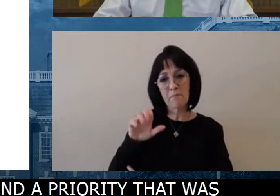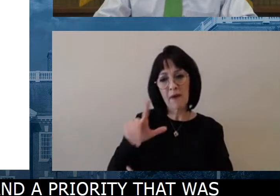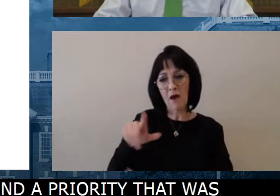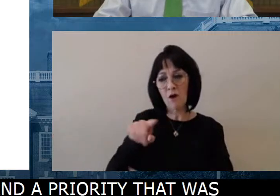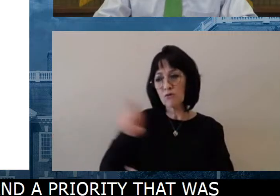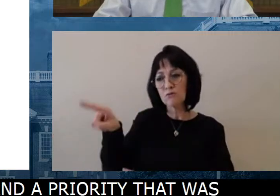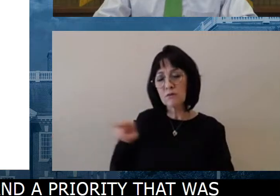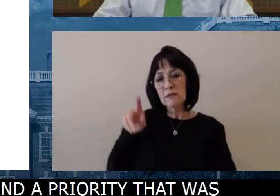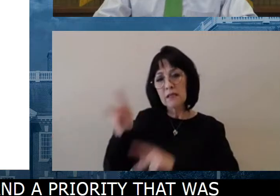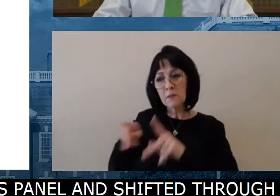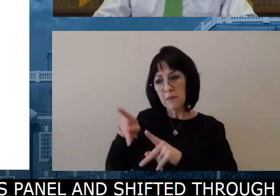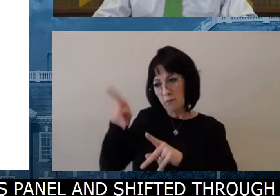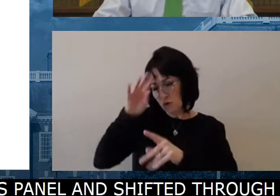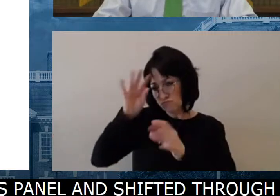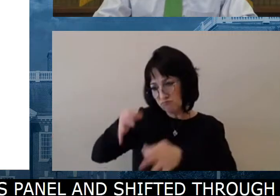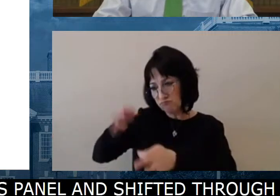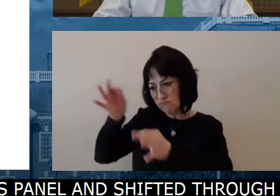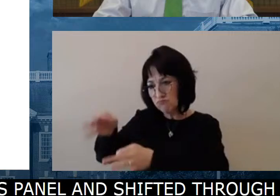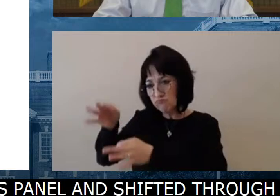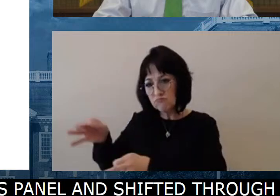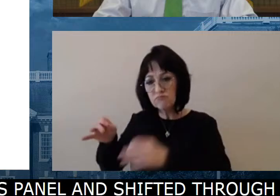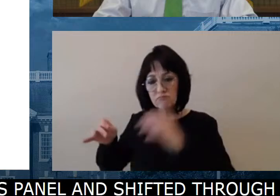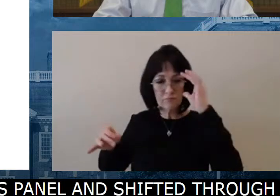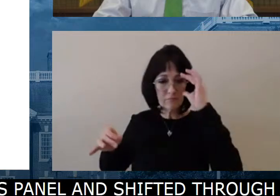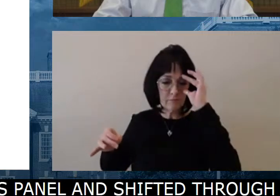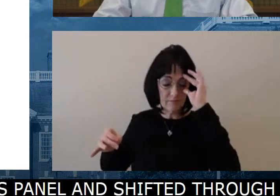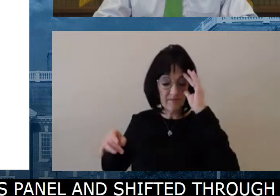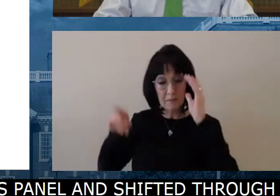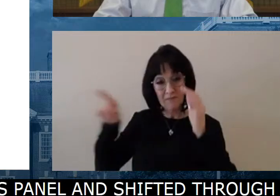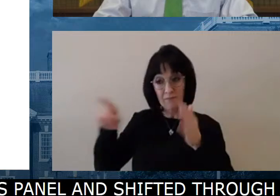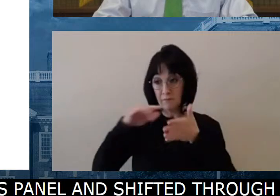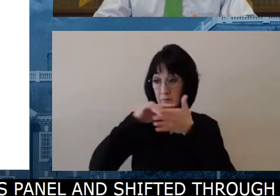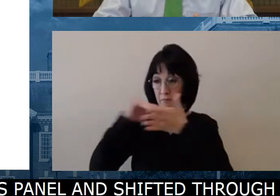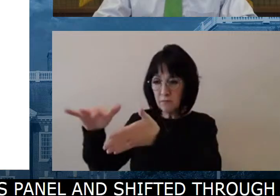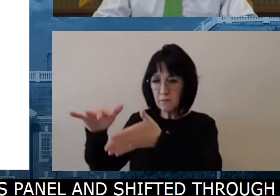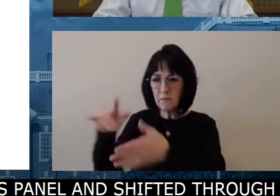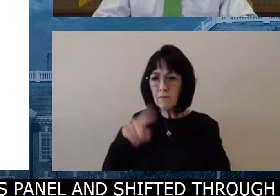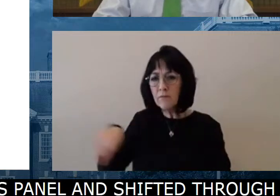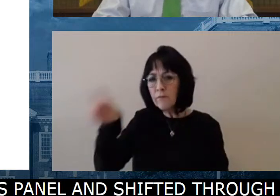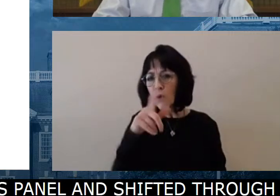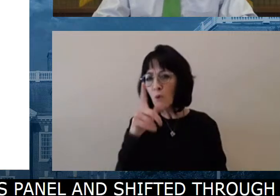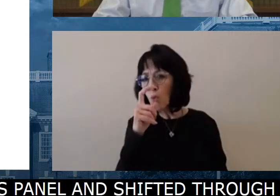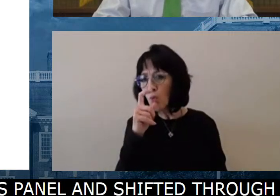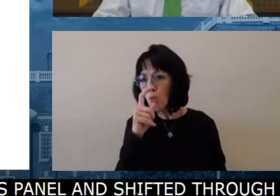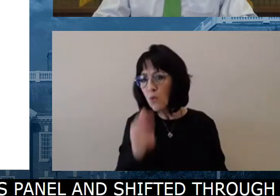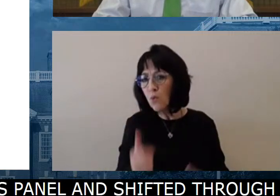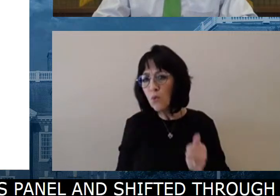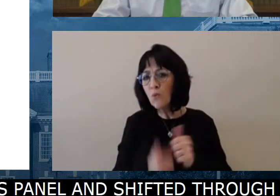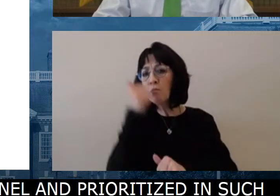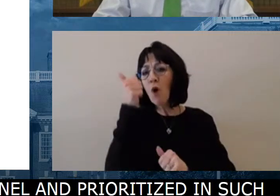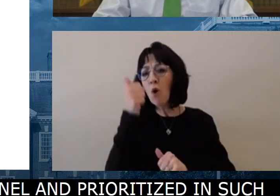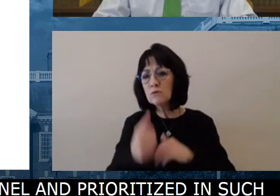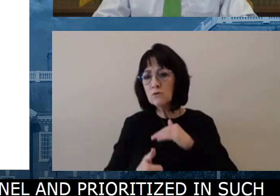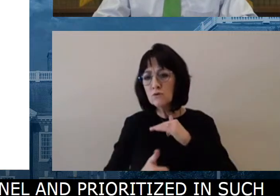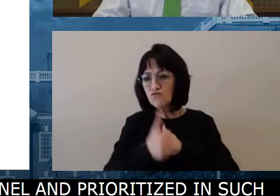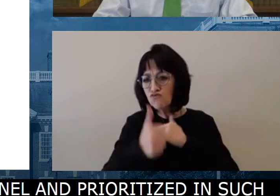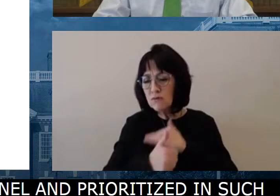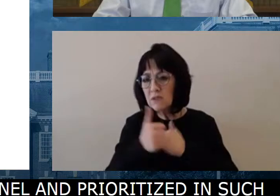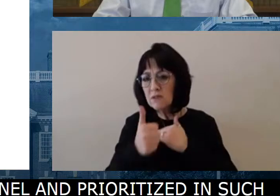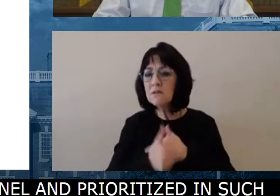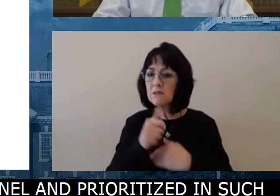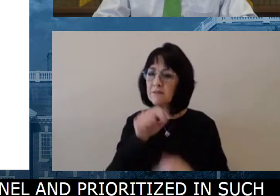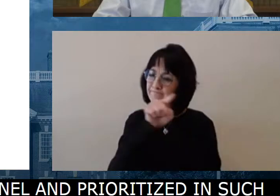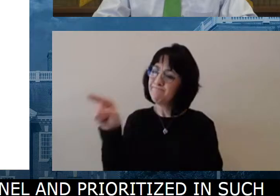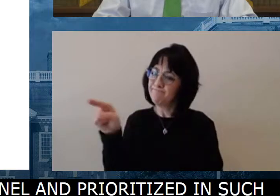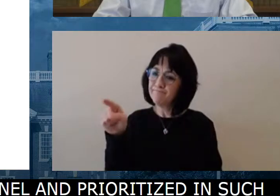such a way that identifies the folks most at risk. And that's why we're really focusing now on those friends and